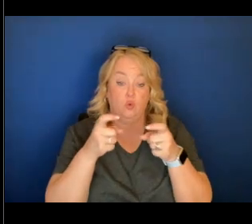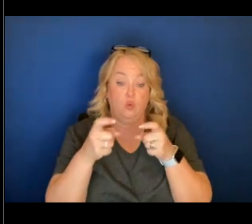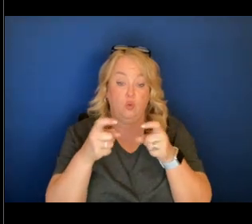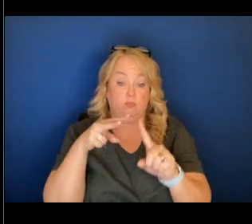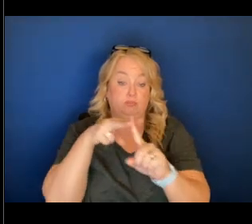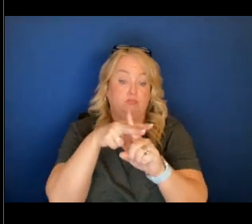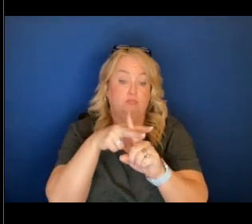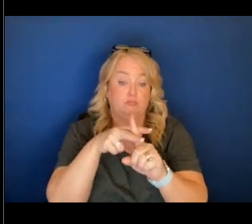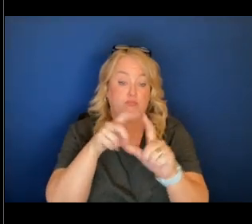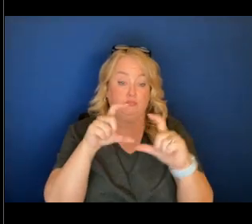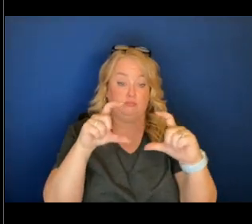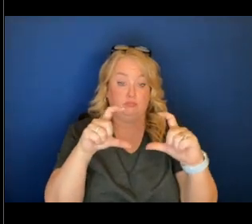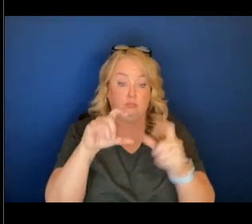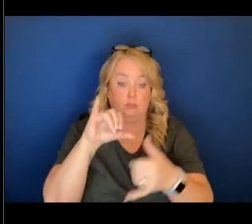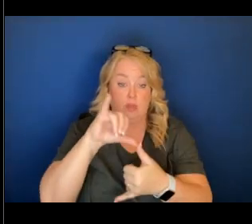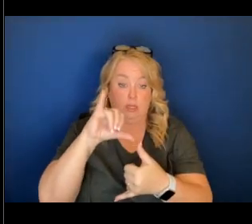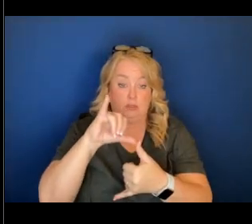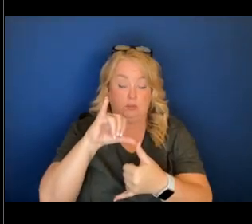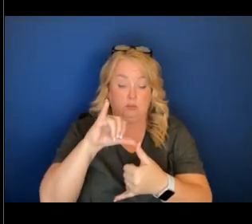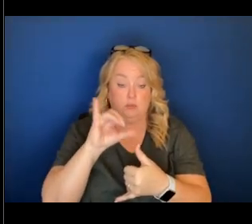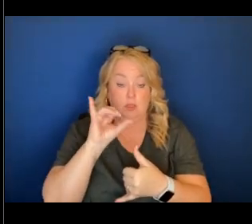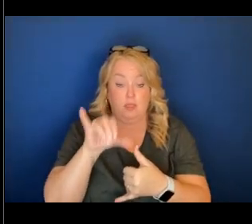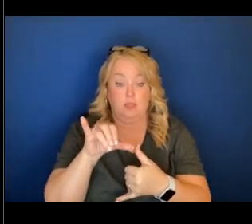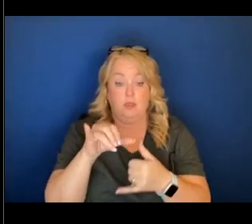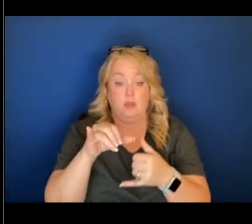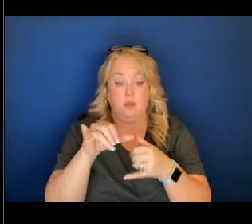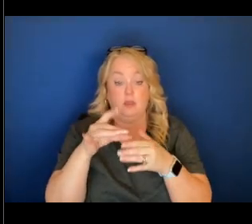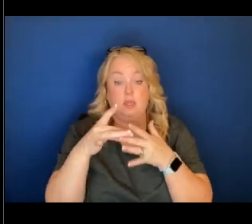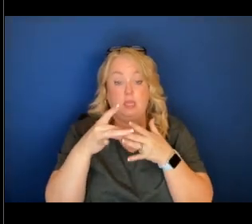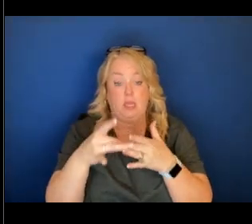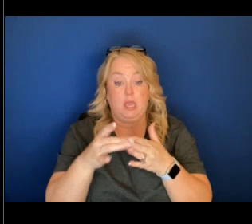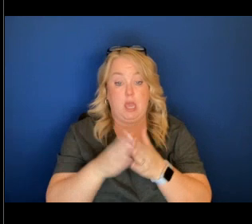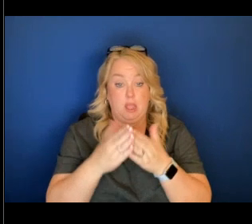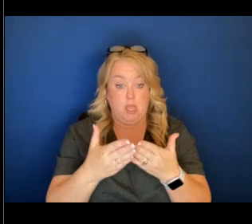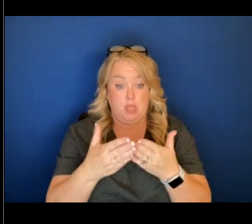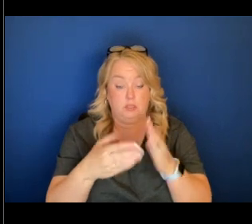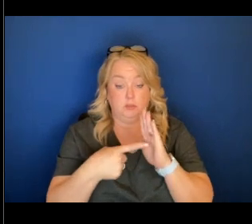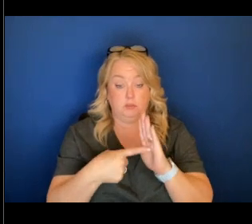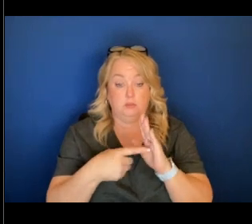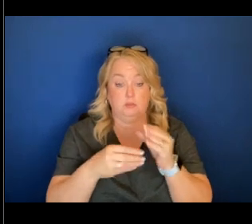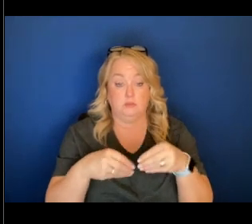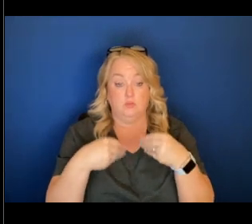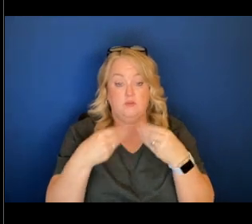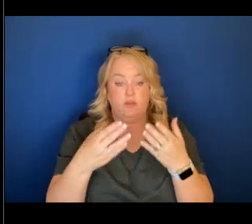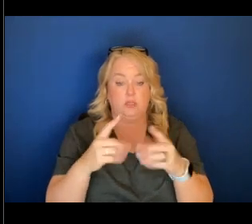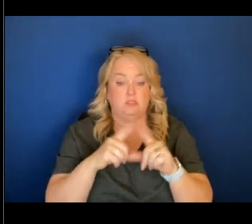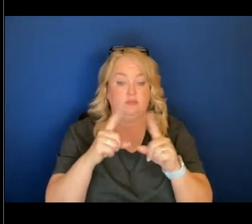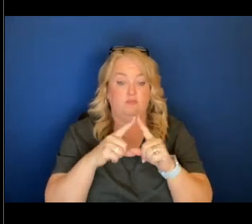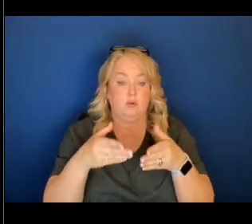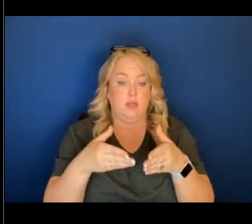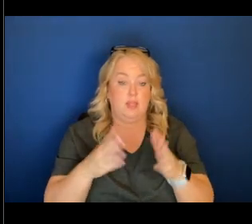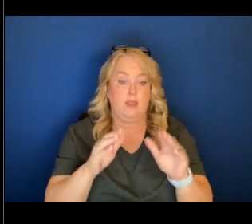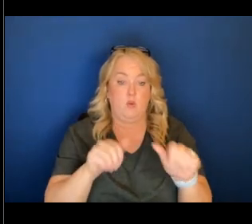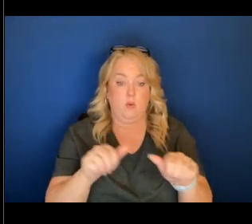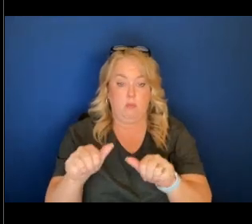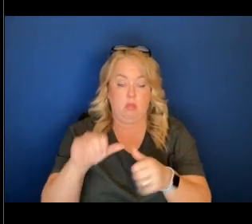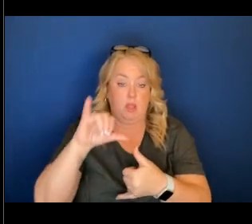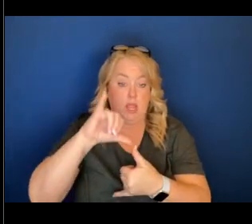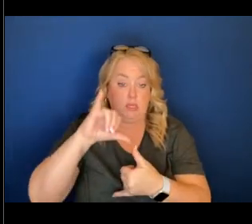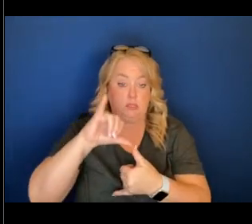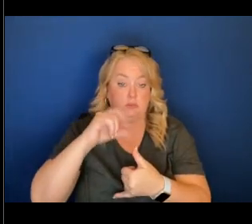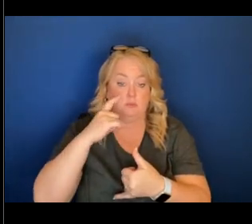The guidelines, the guidelines provide several allowable heights